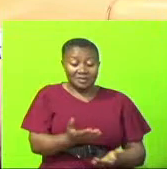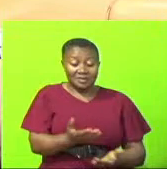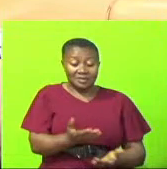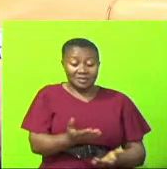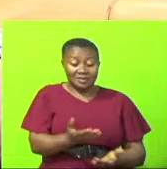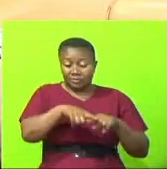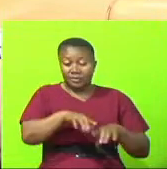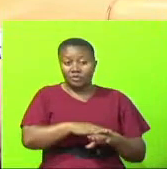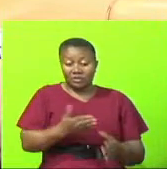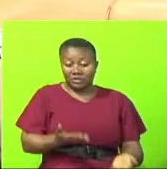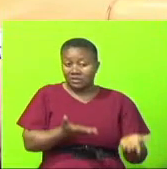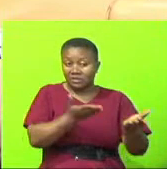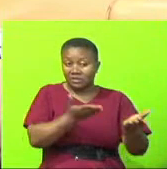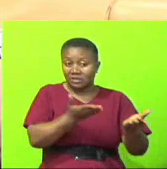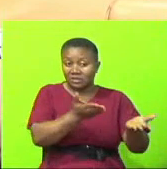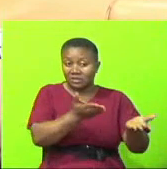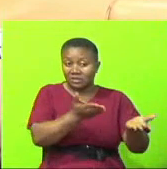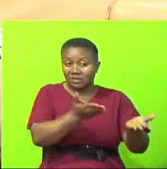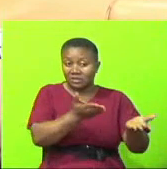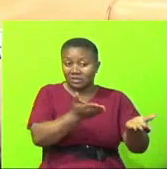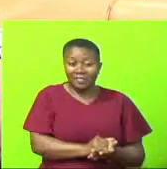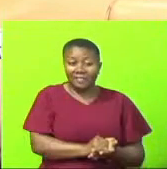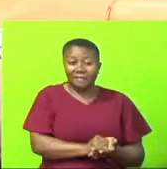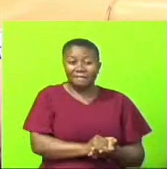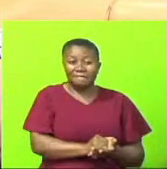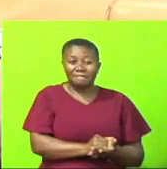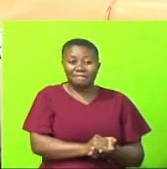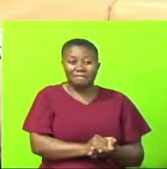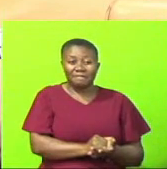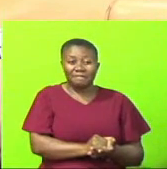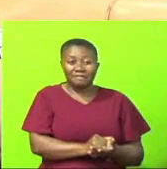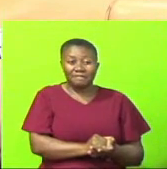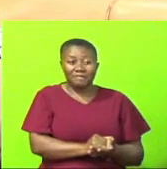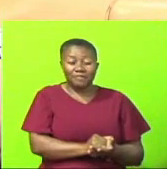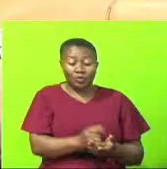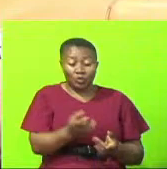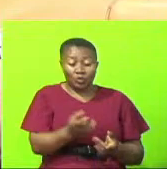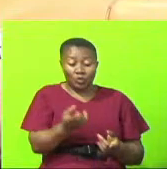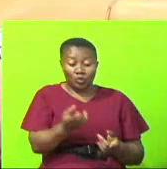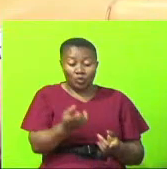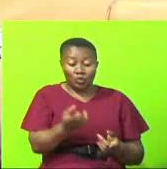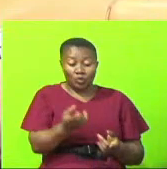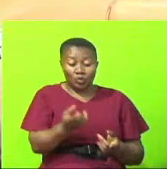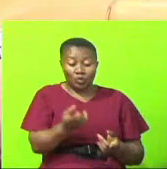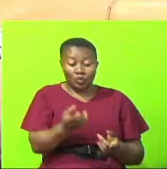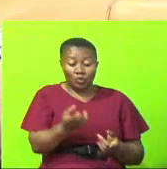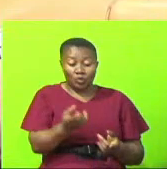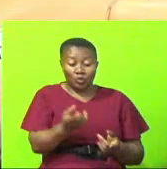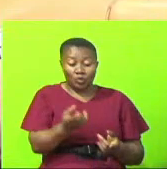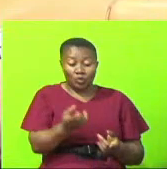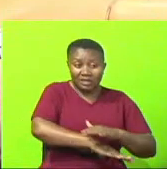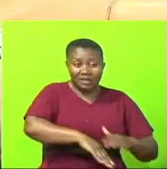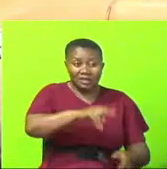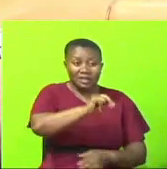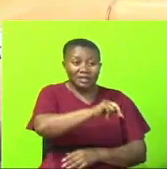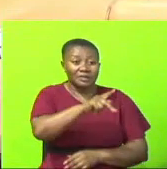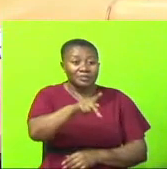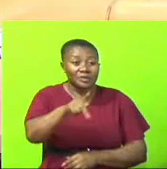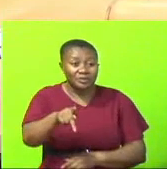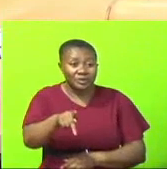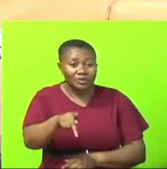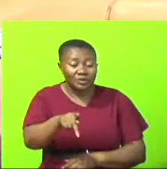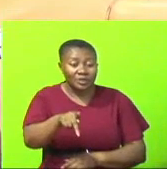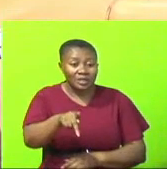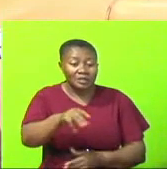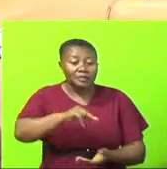us that the minute you file under the MPP's constitution, it means you are no longer a